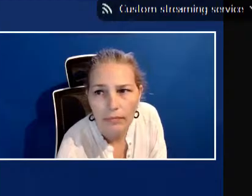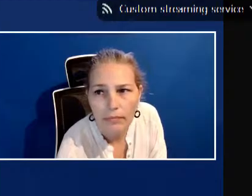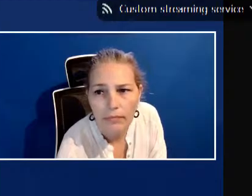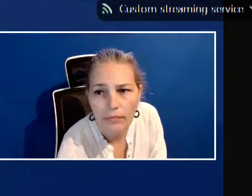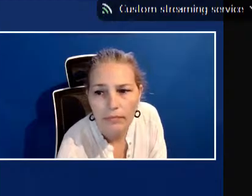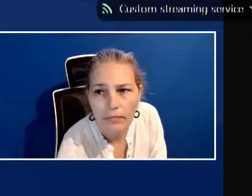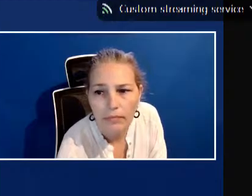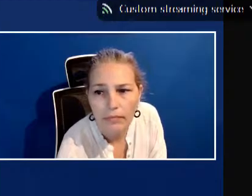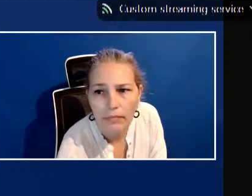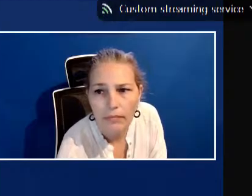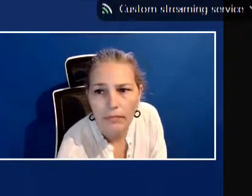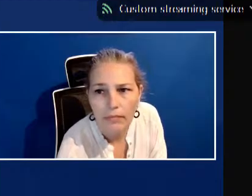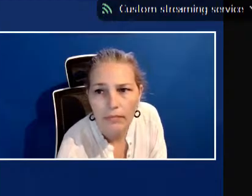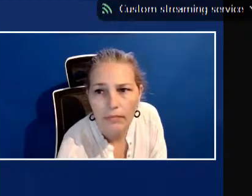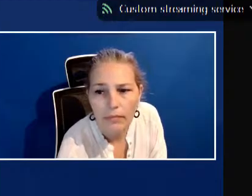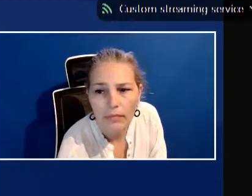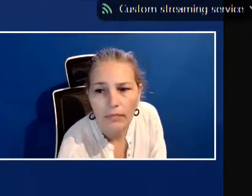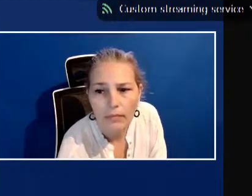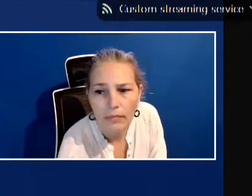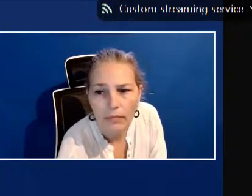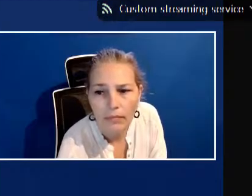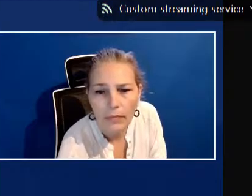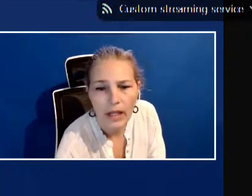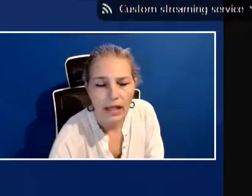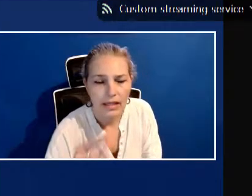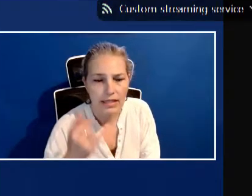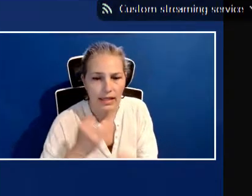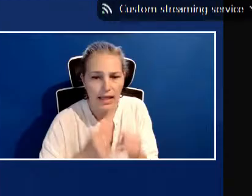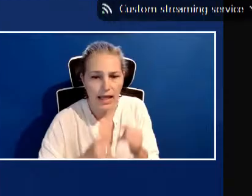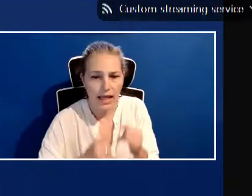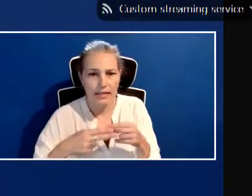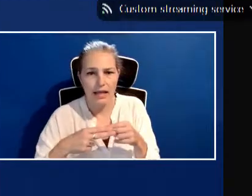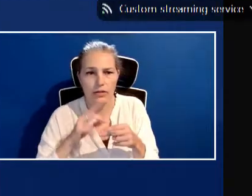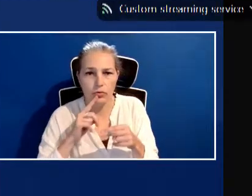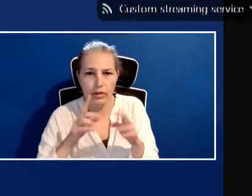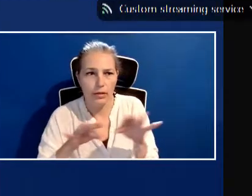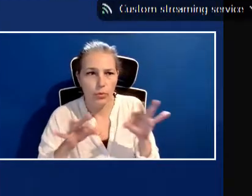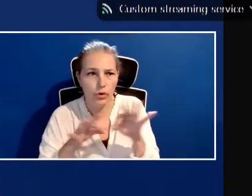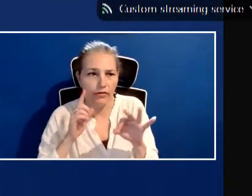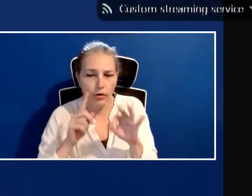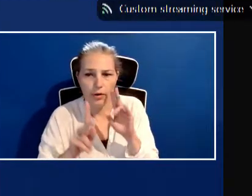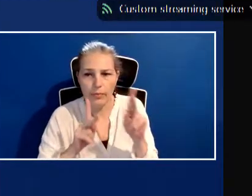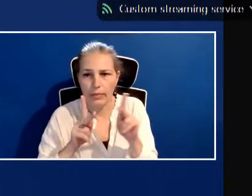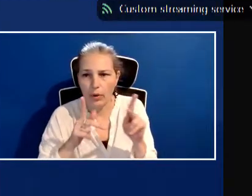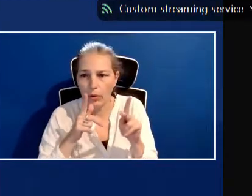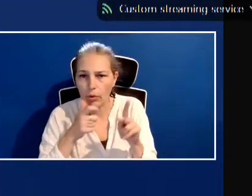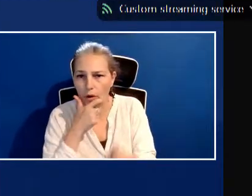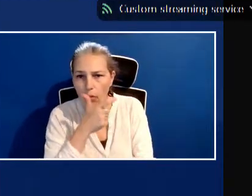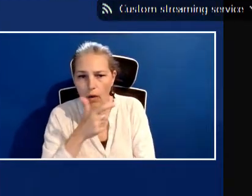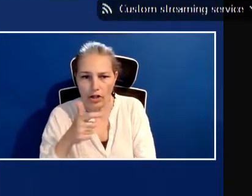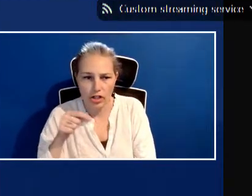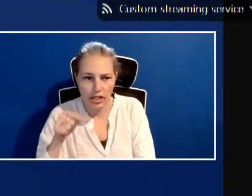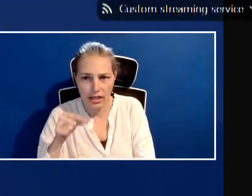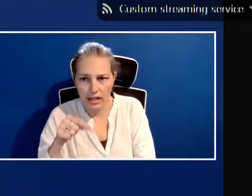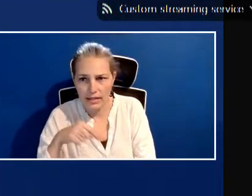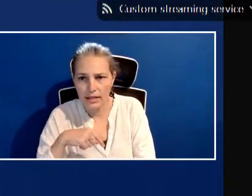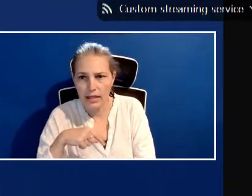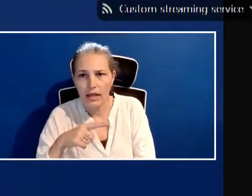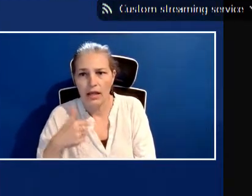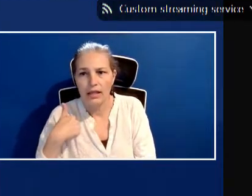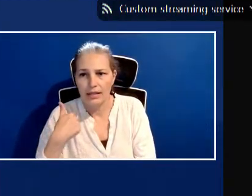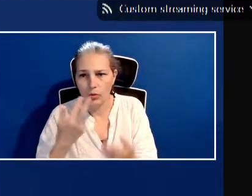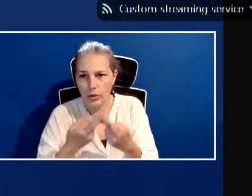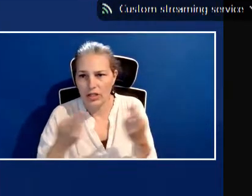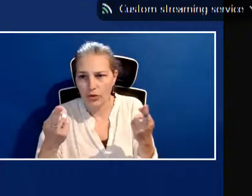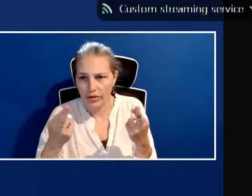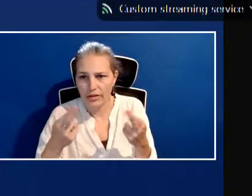this presentation. These are resources that we're providing. We have a Altadena Disaster